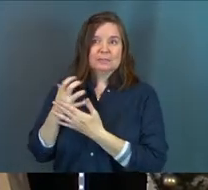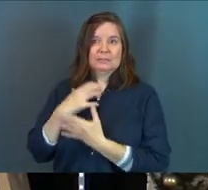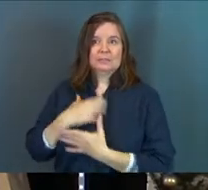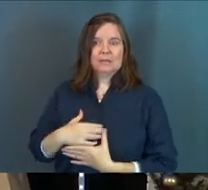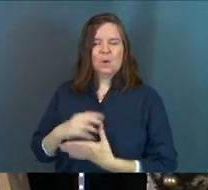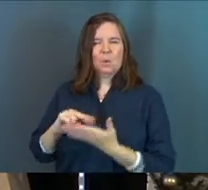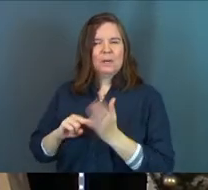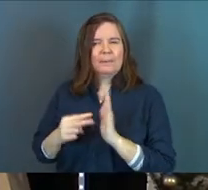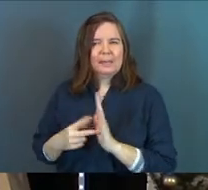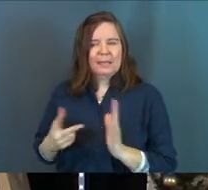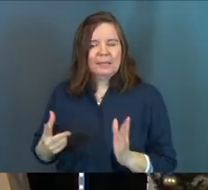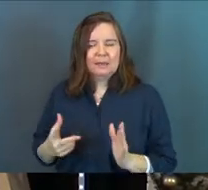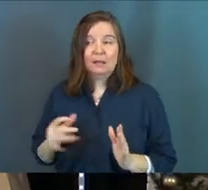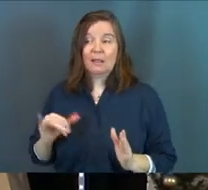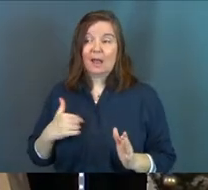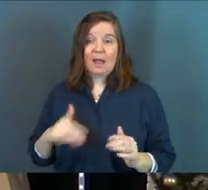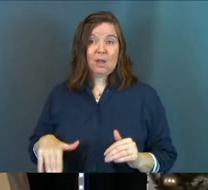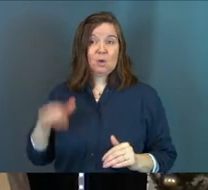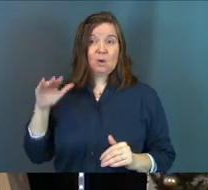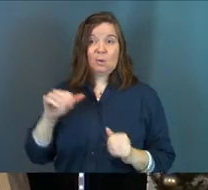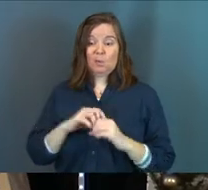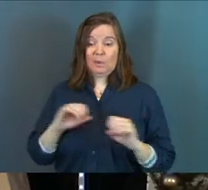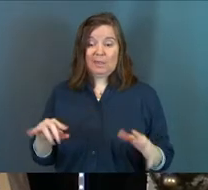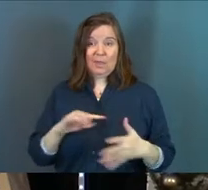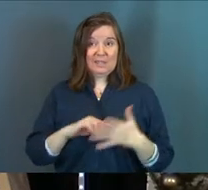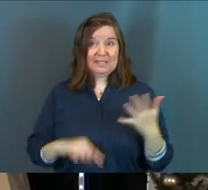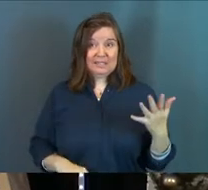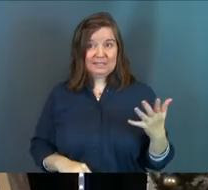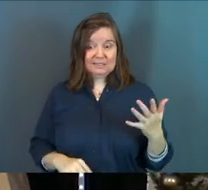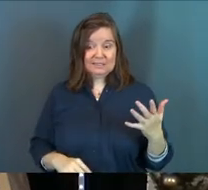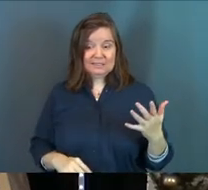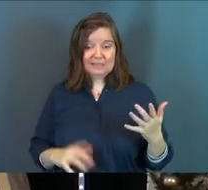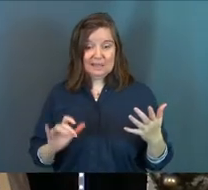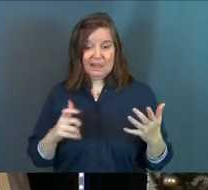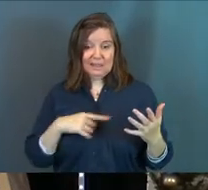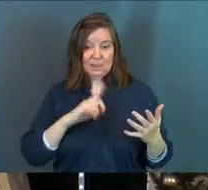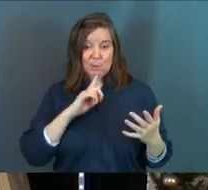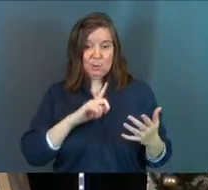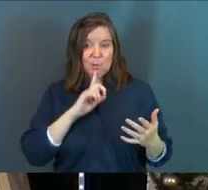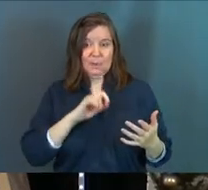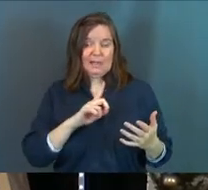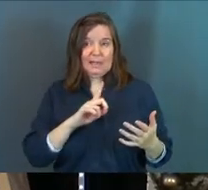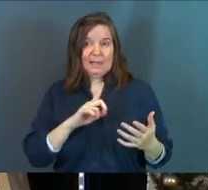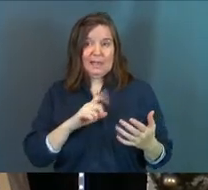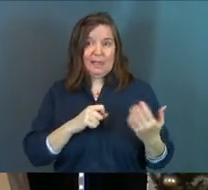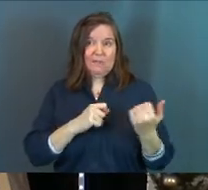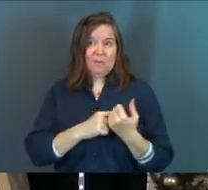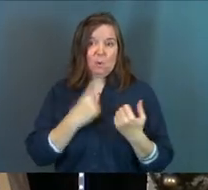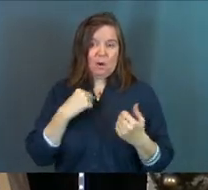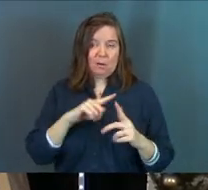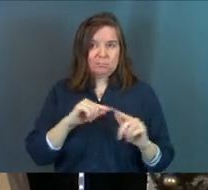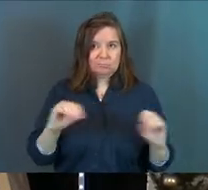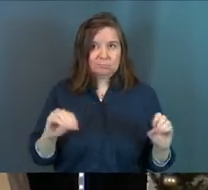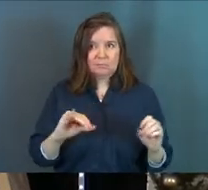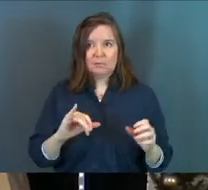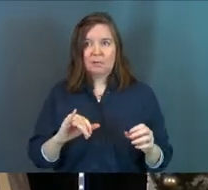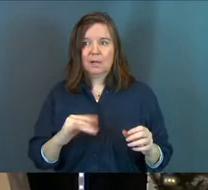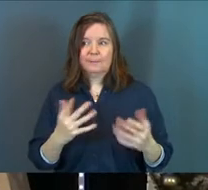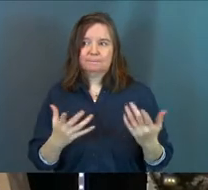spiritual gifts. What do you mean? Like, I grew up without these things, right? Like, these weren't really for us and all of that,